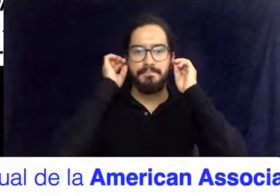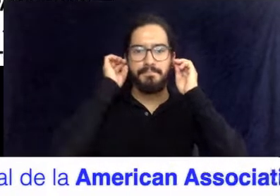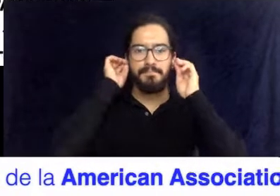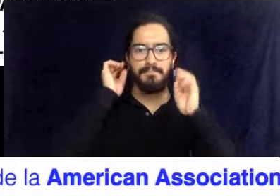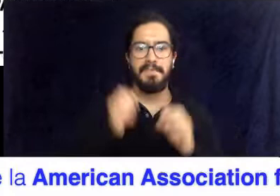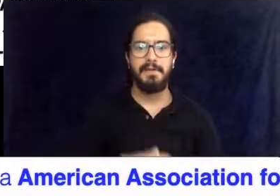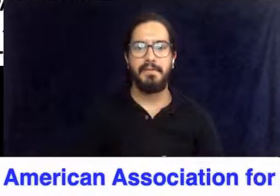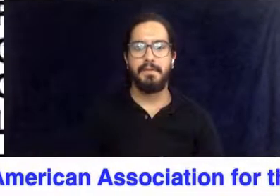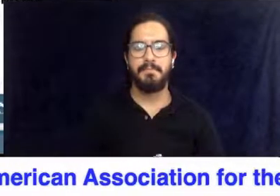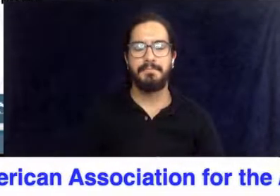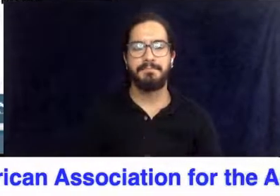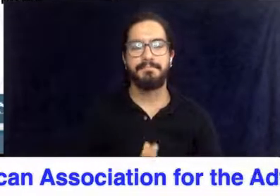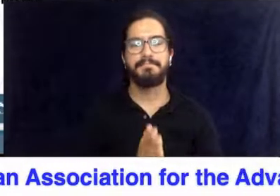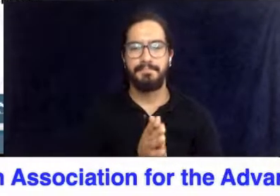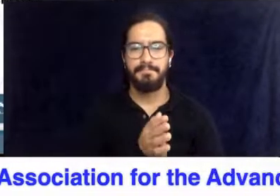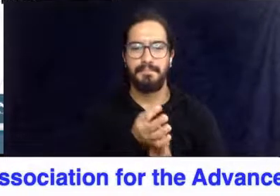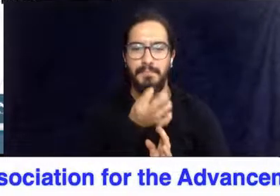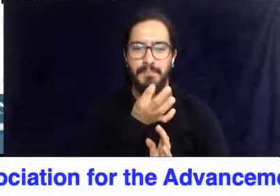Just a second.